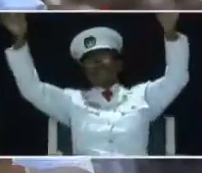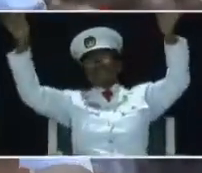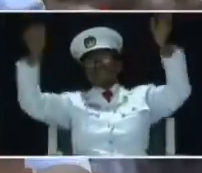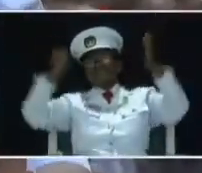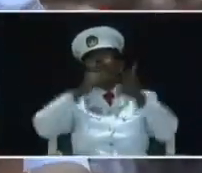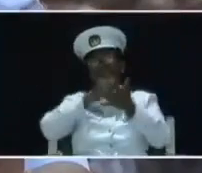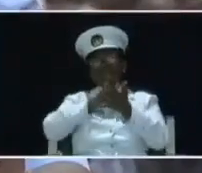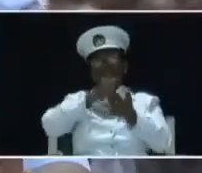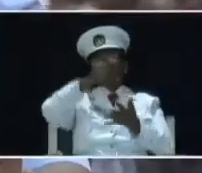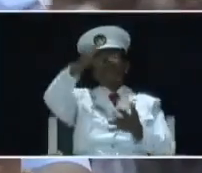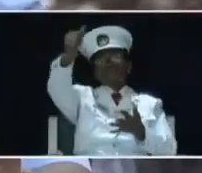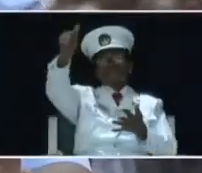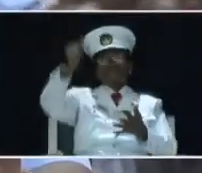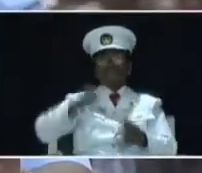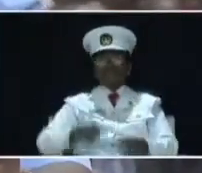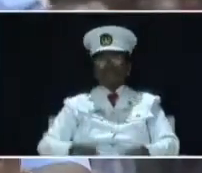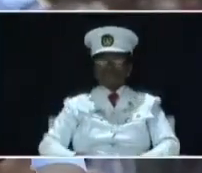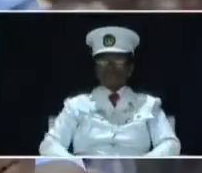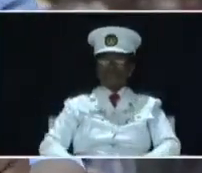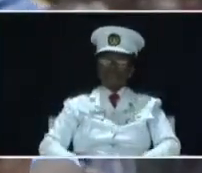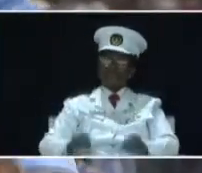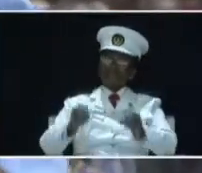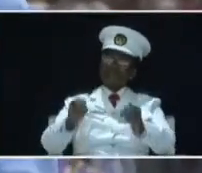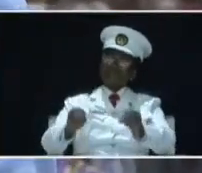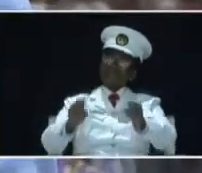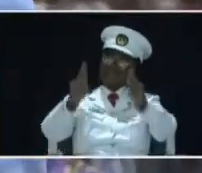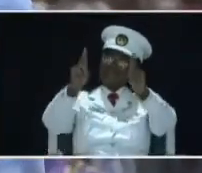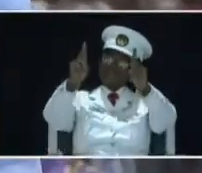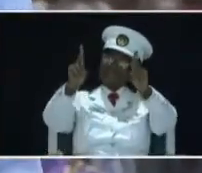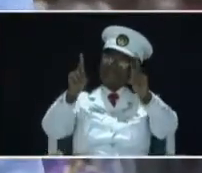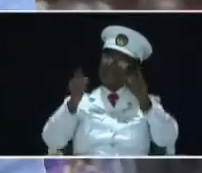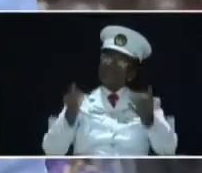Amen. Okay. Now,